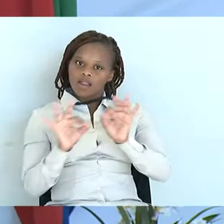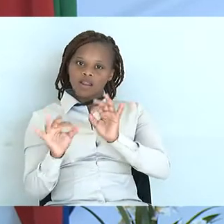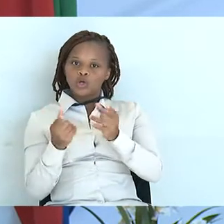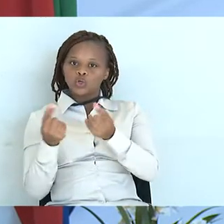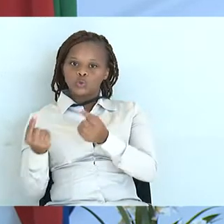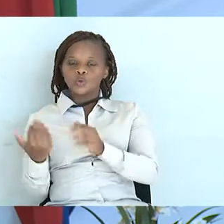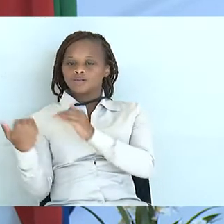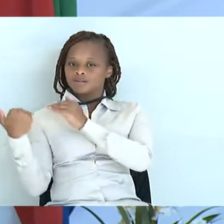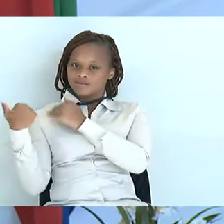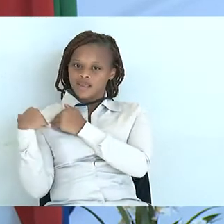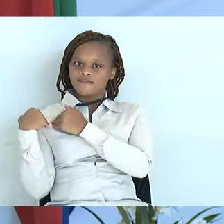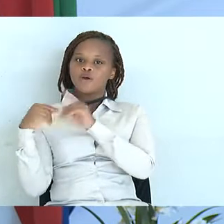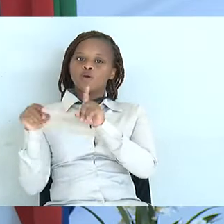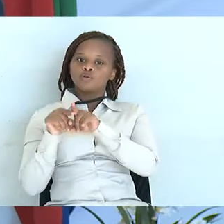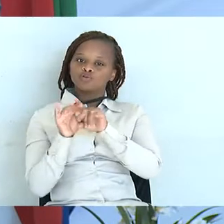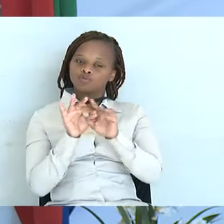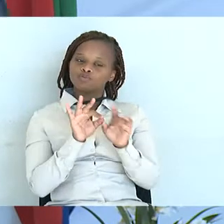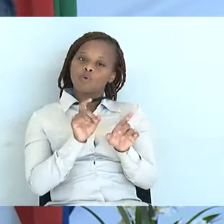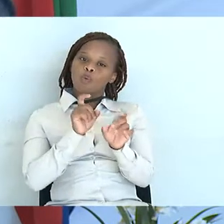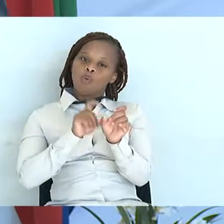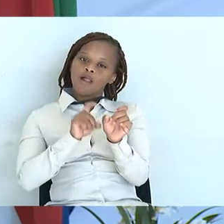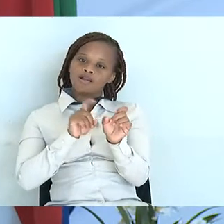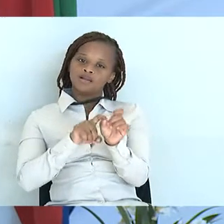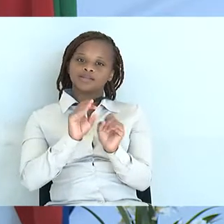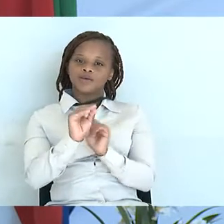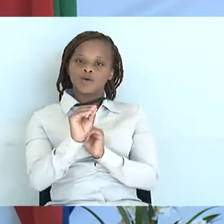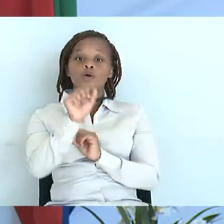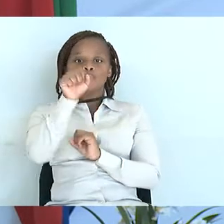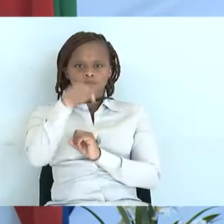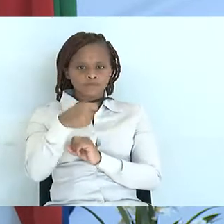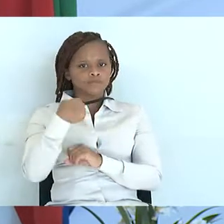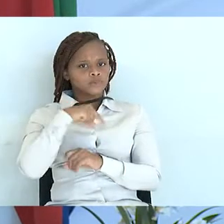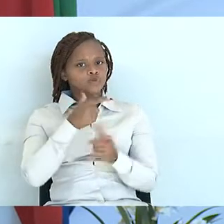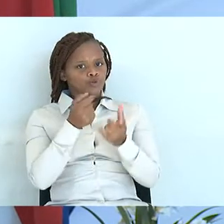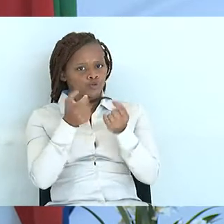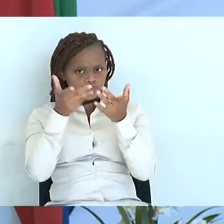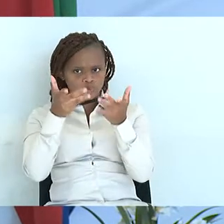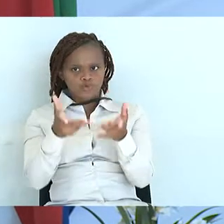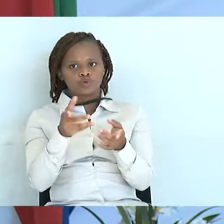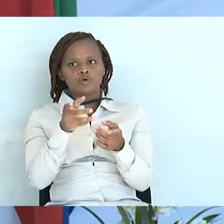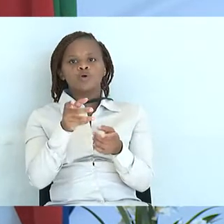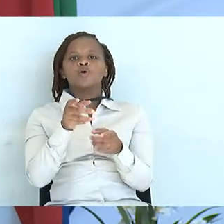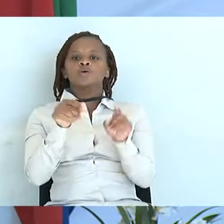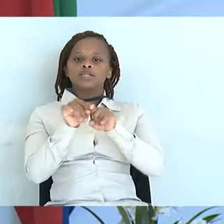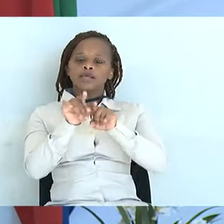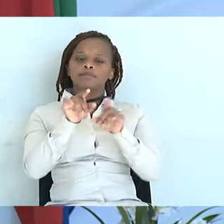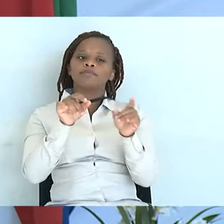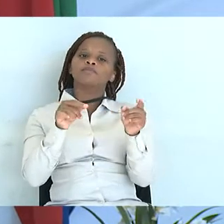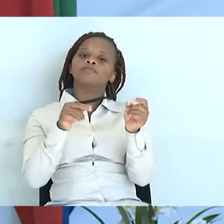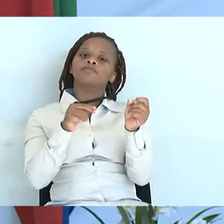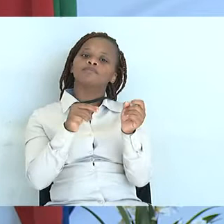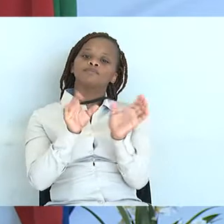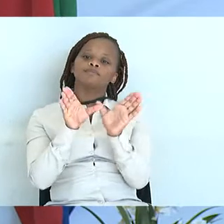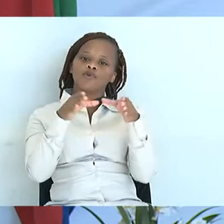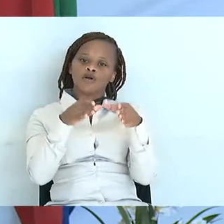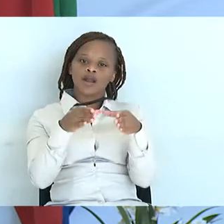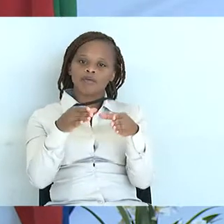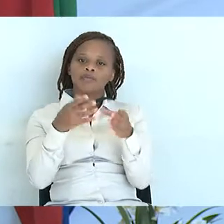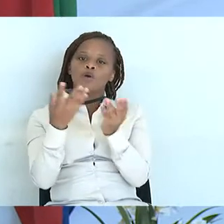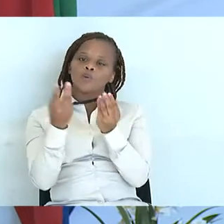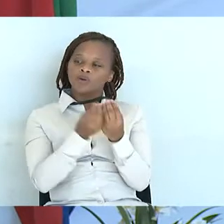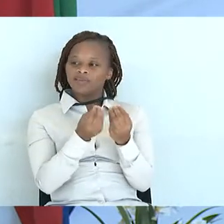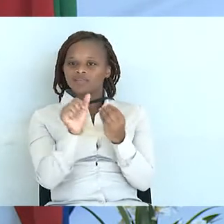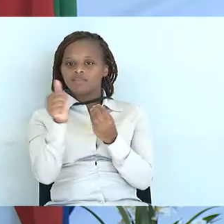and quality. So this is what we are doing through the forum of the DGs, as well as the work streams that have